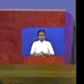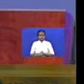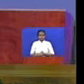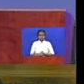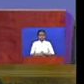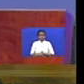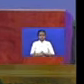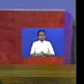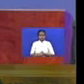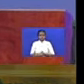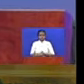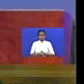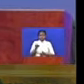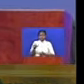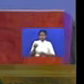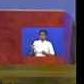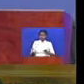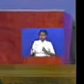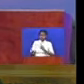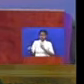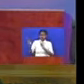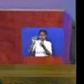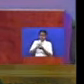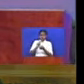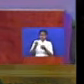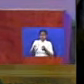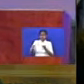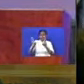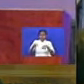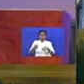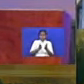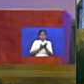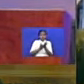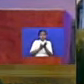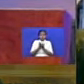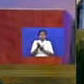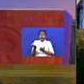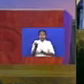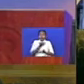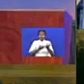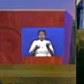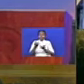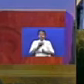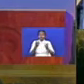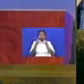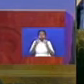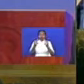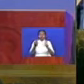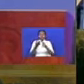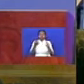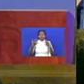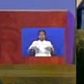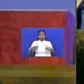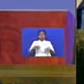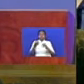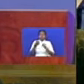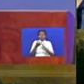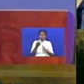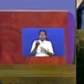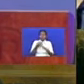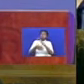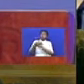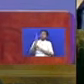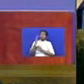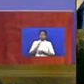That this revival has something to even do with the economic outlook of the people of God. I shared with you that a